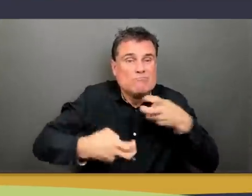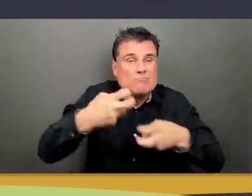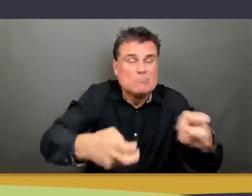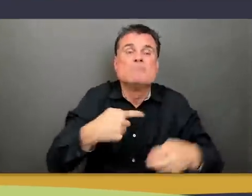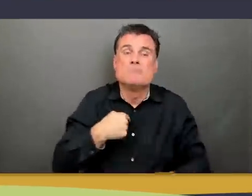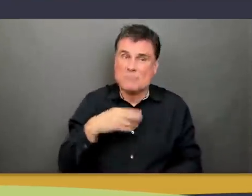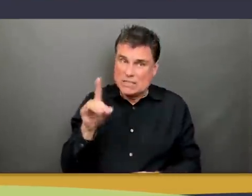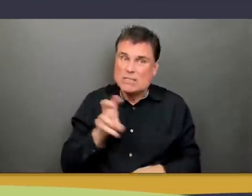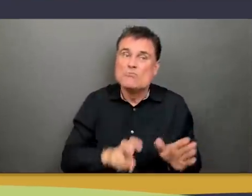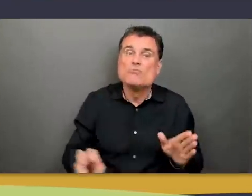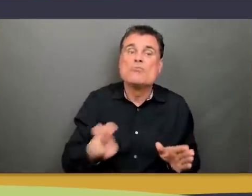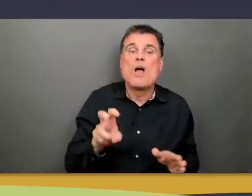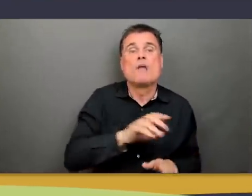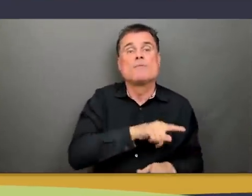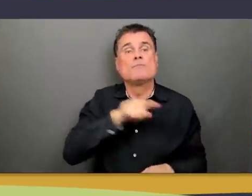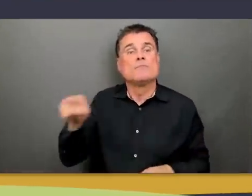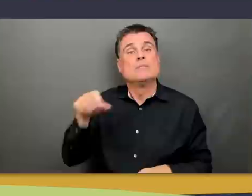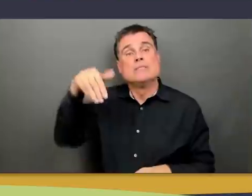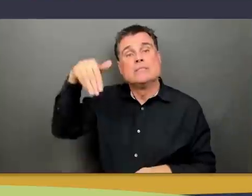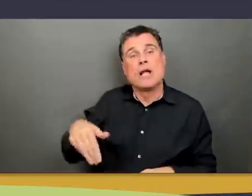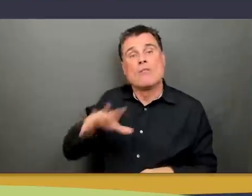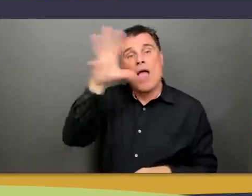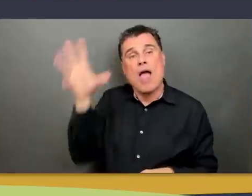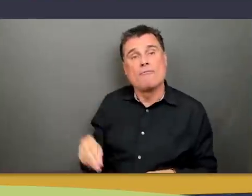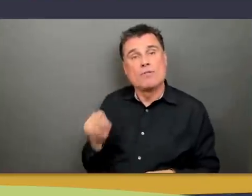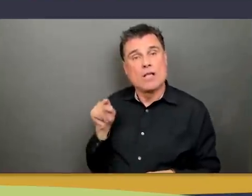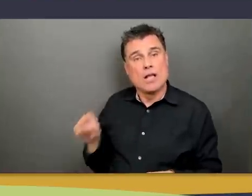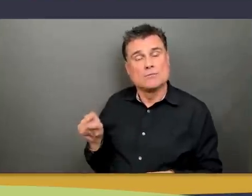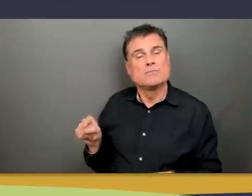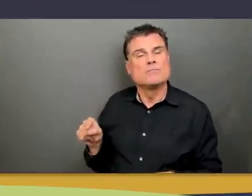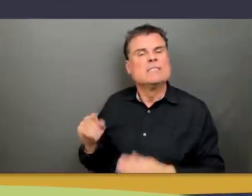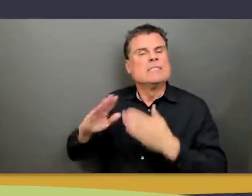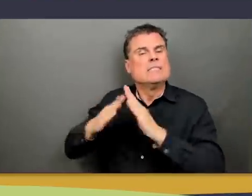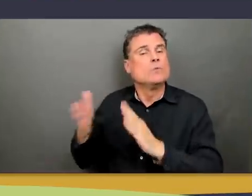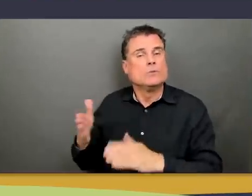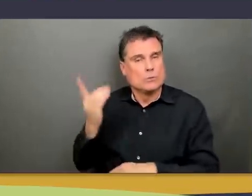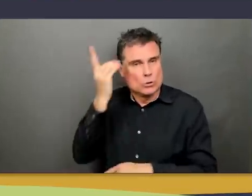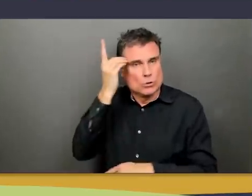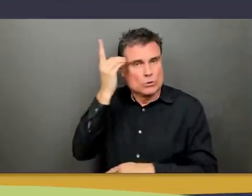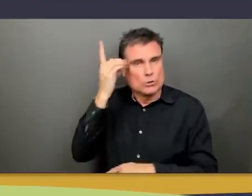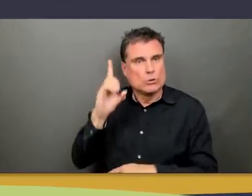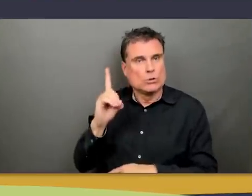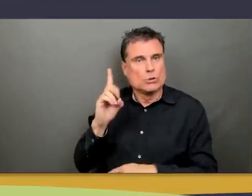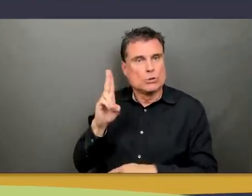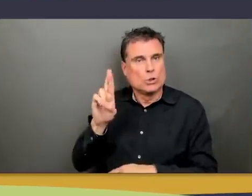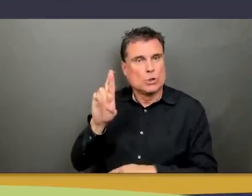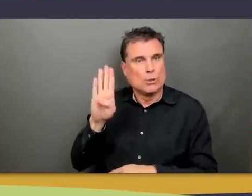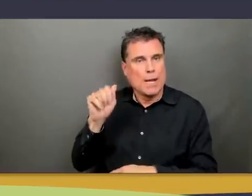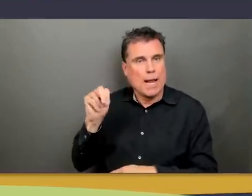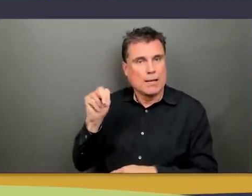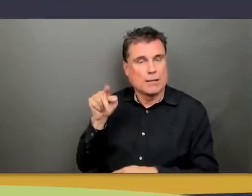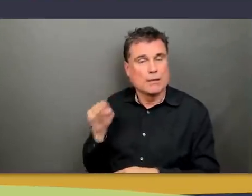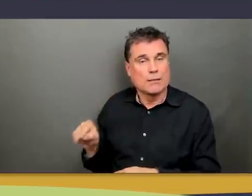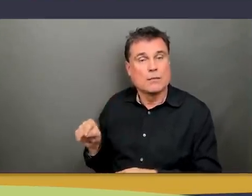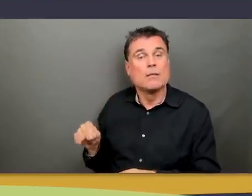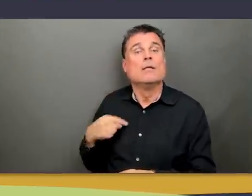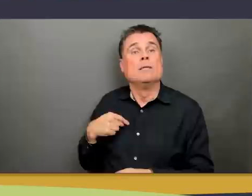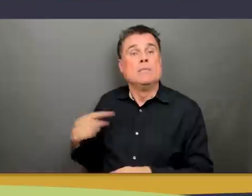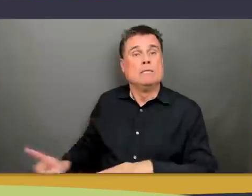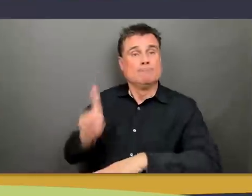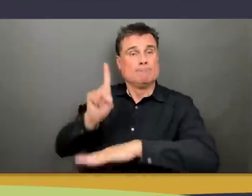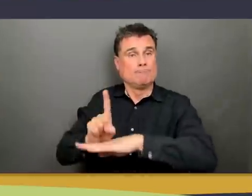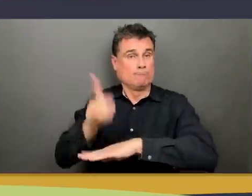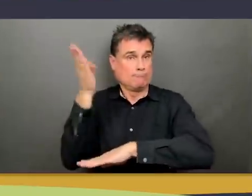in 2001, where it was the first time that I ever felt comfortable speaking about racism.